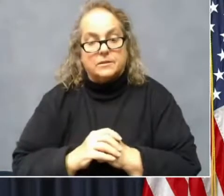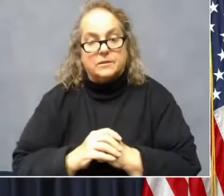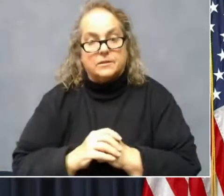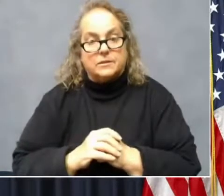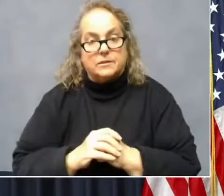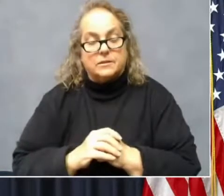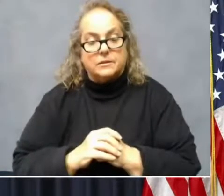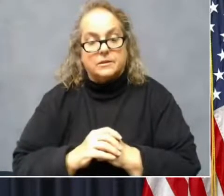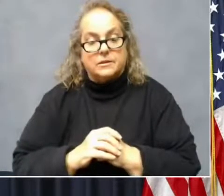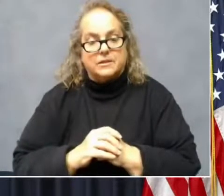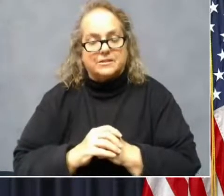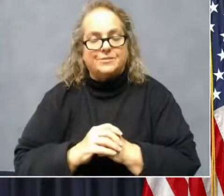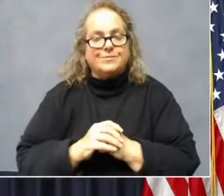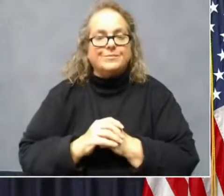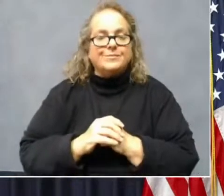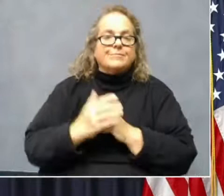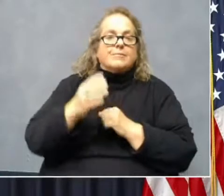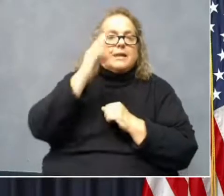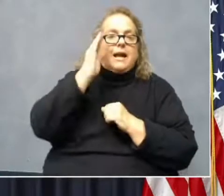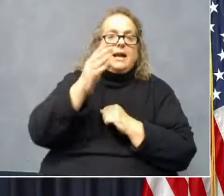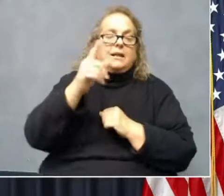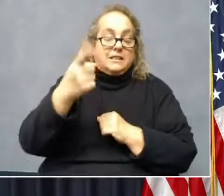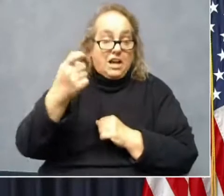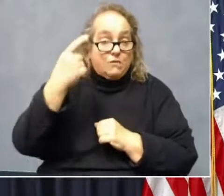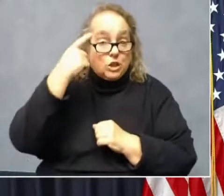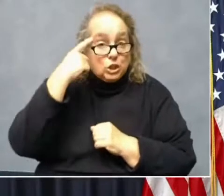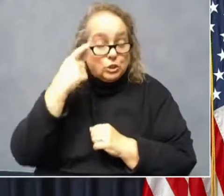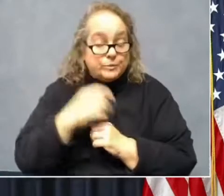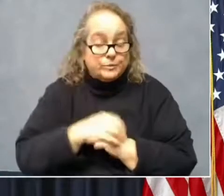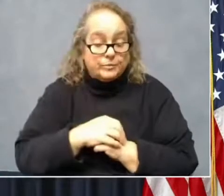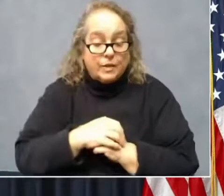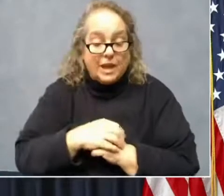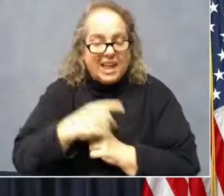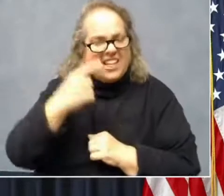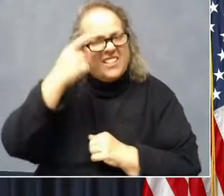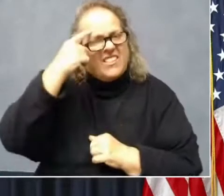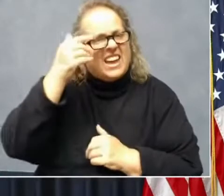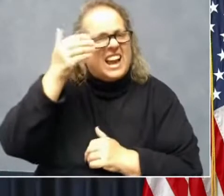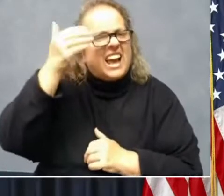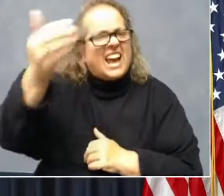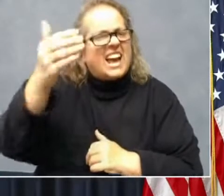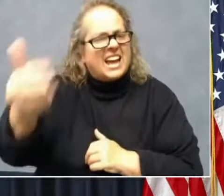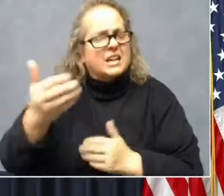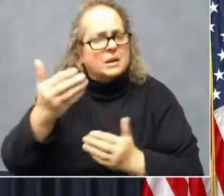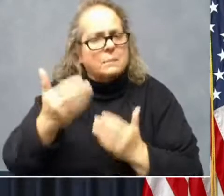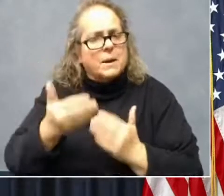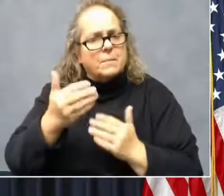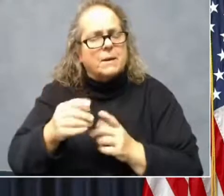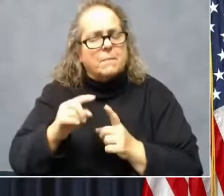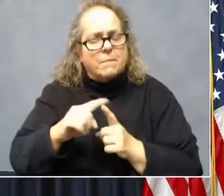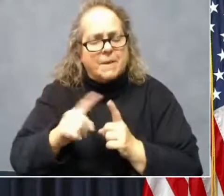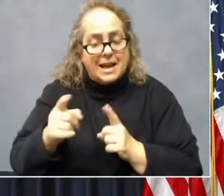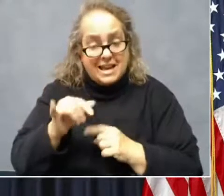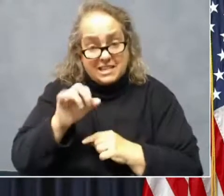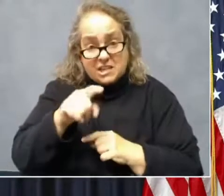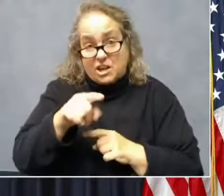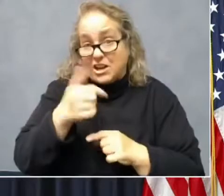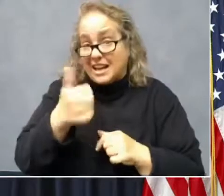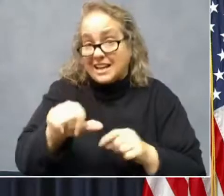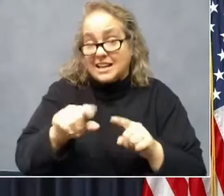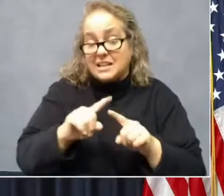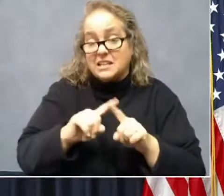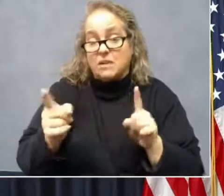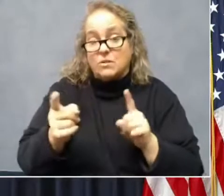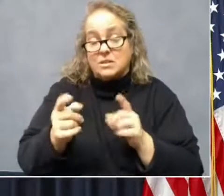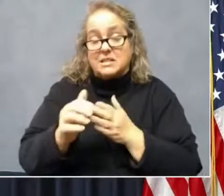Hi, Governor. This is thinking ahead a little bit maybe, but is there any difference in guidance for